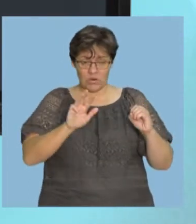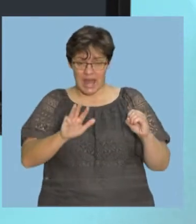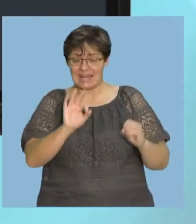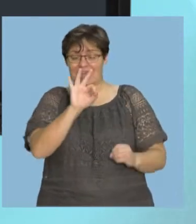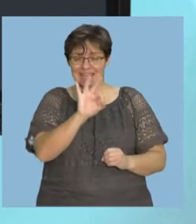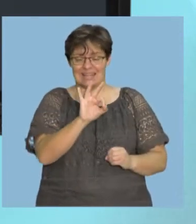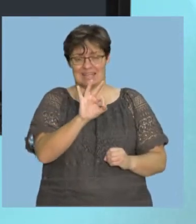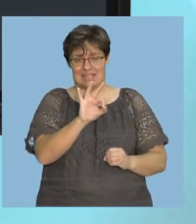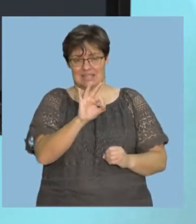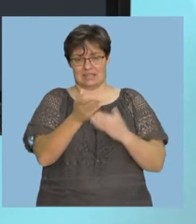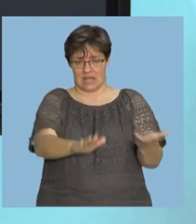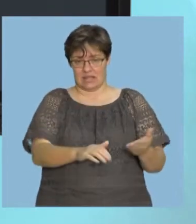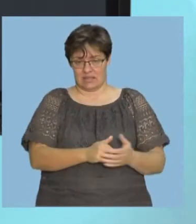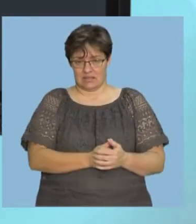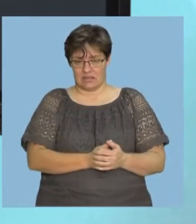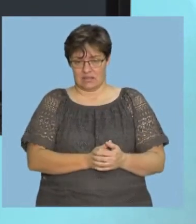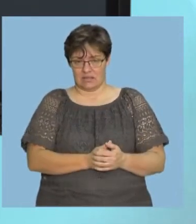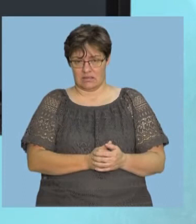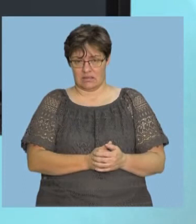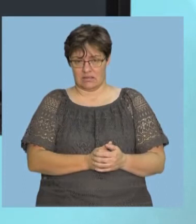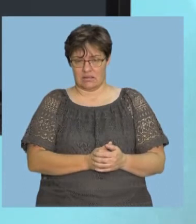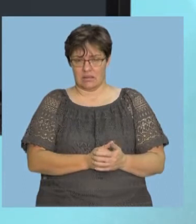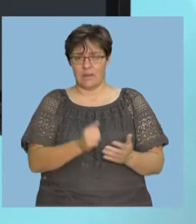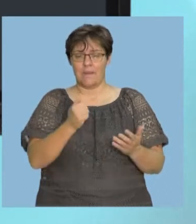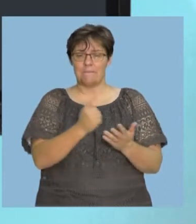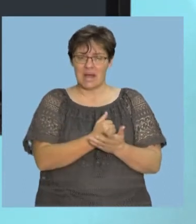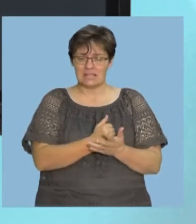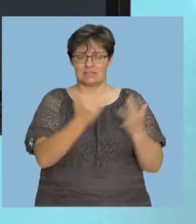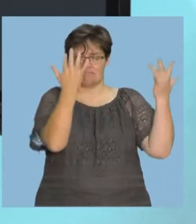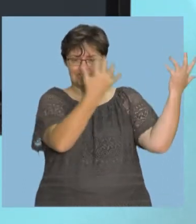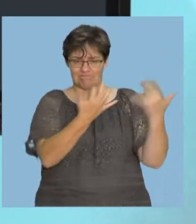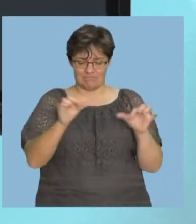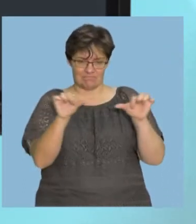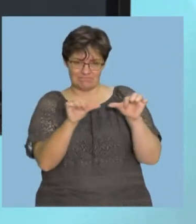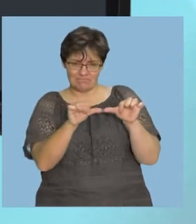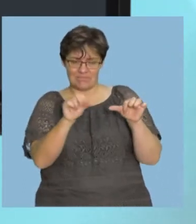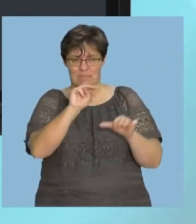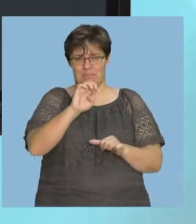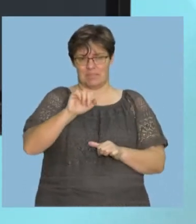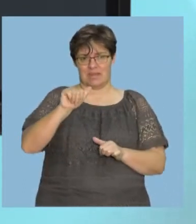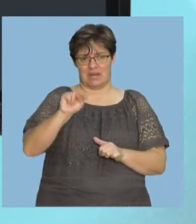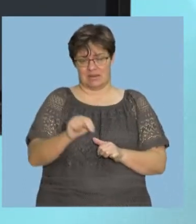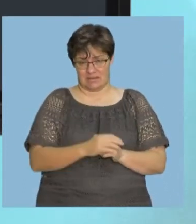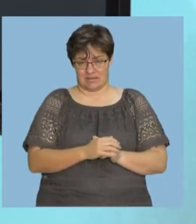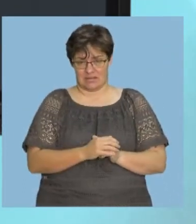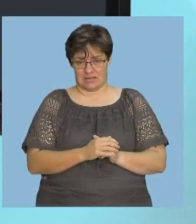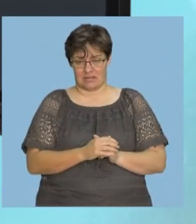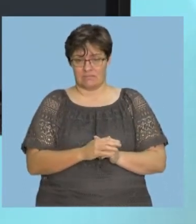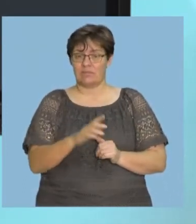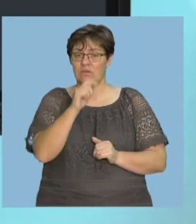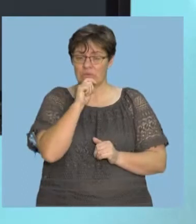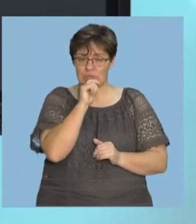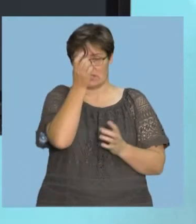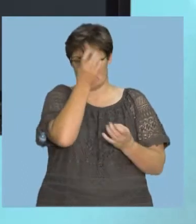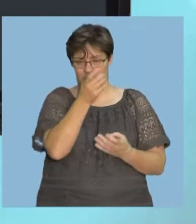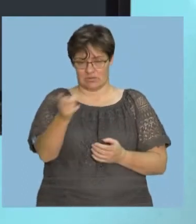3. So we'll have to calculate an estimated mean. Are we together? Using the